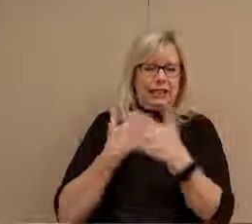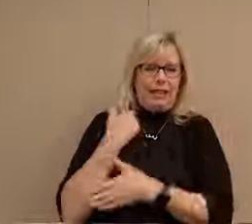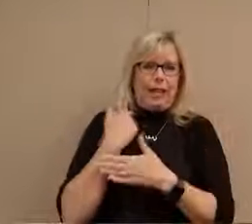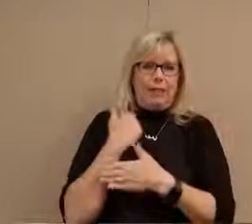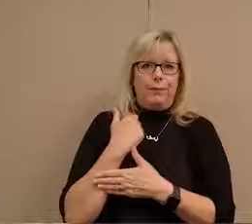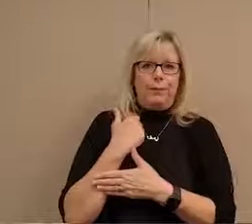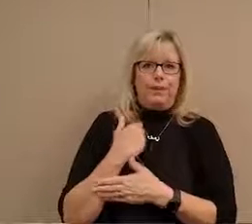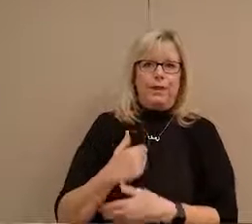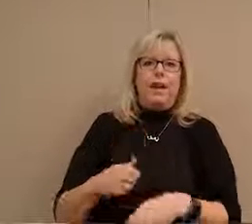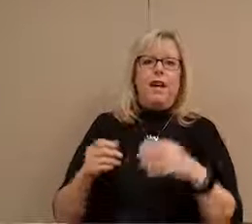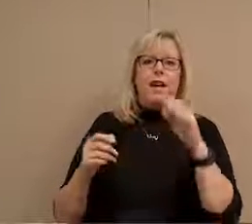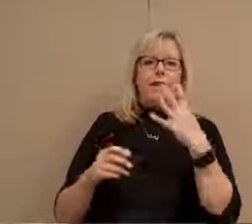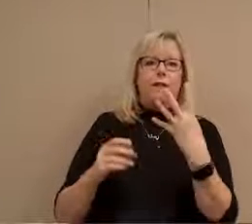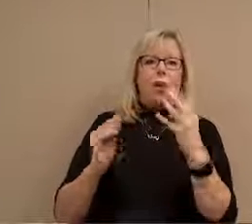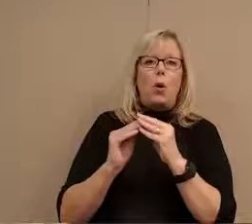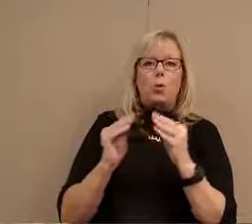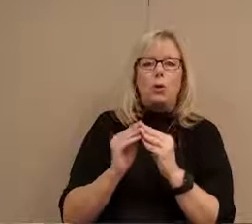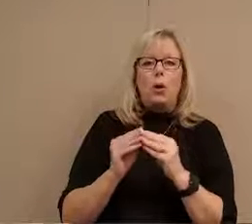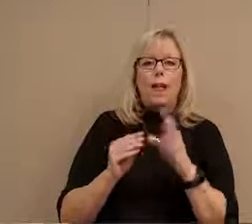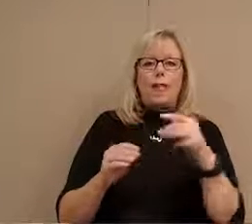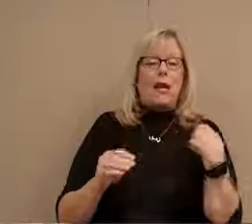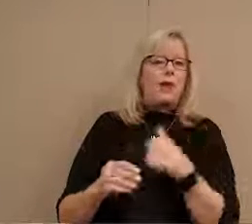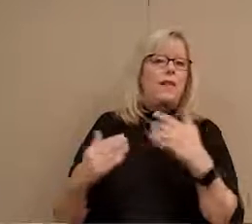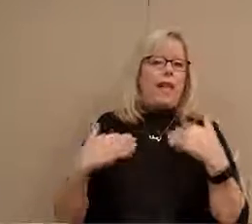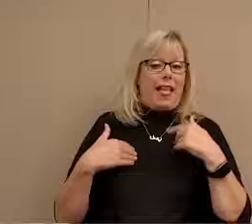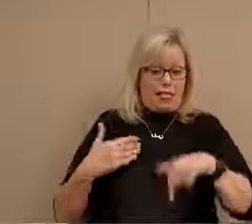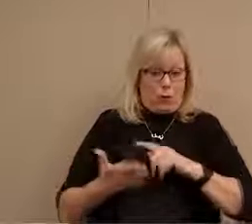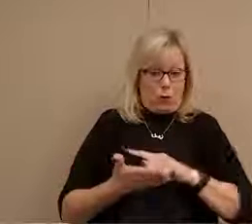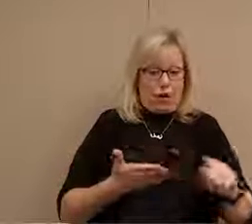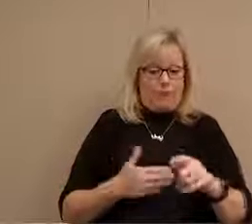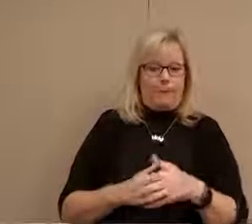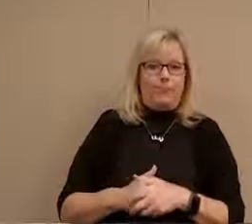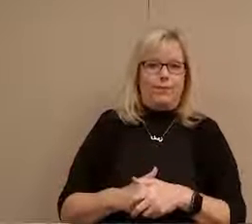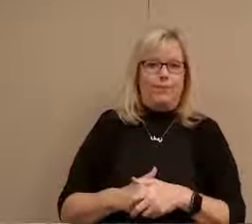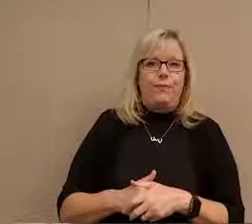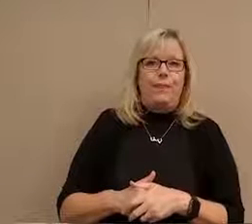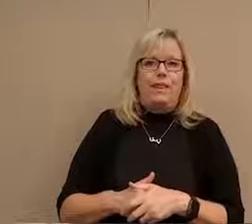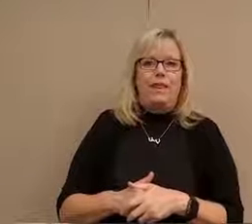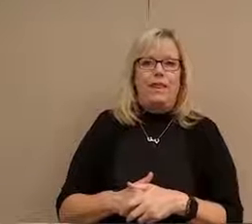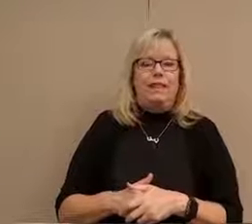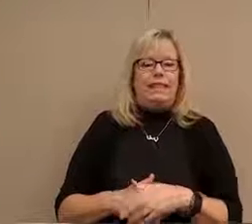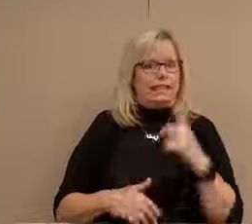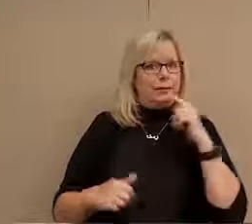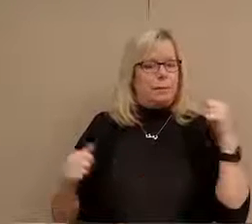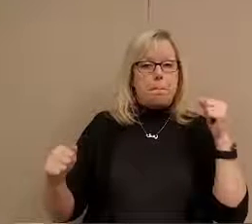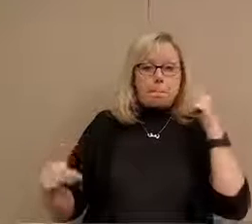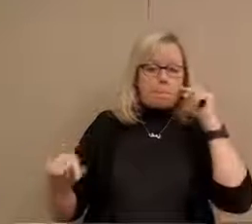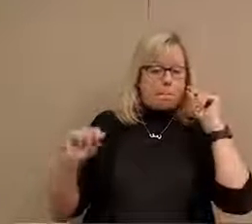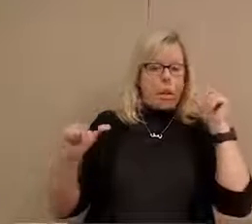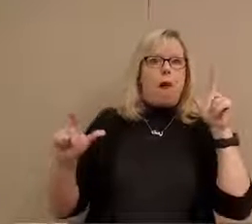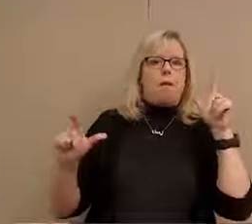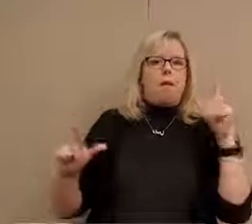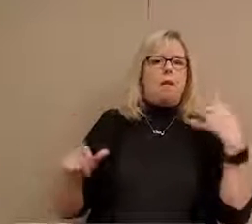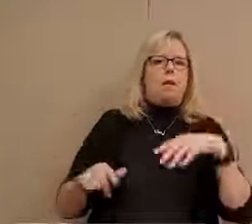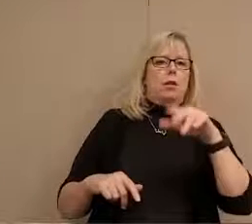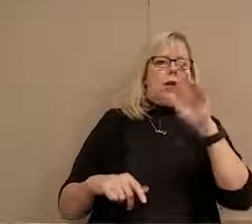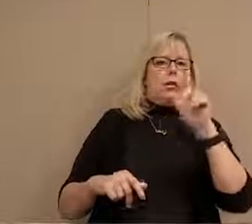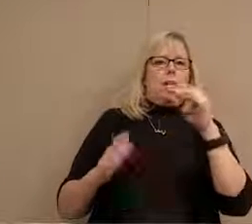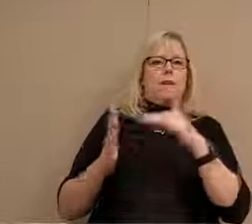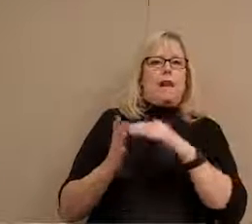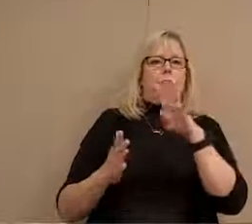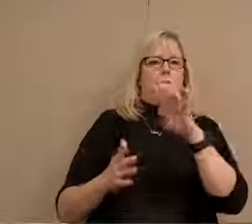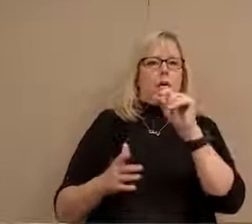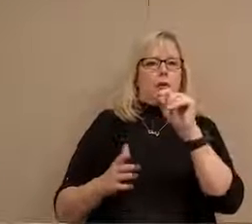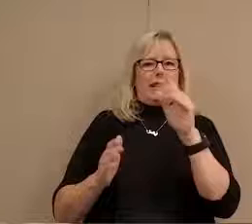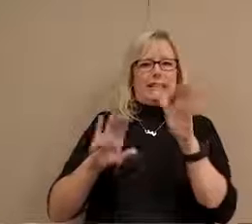here, 4 more that we've had this week. It's alarming. 23,420 deaths